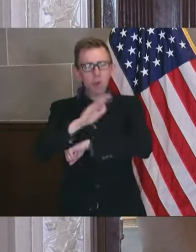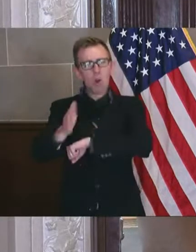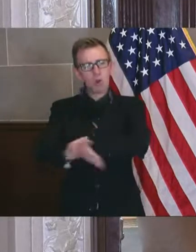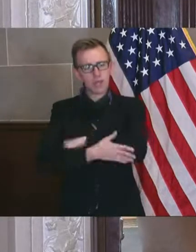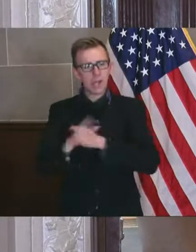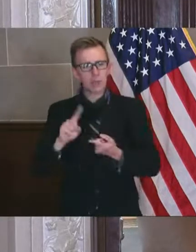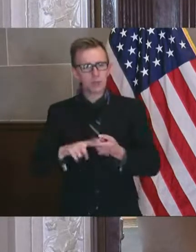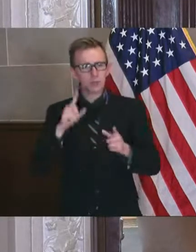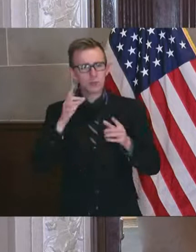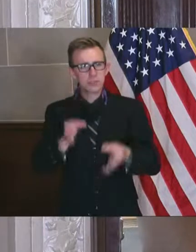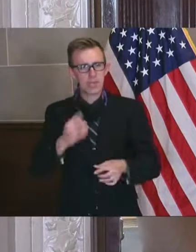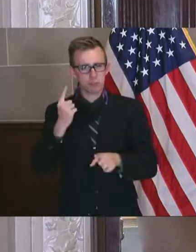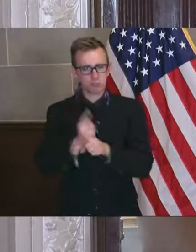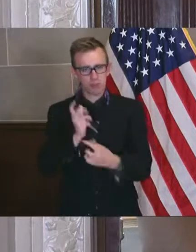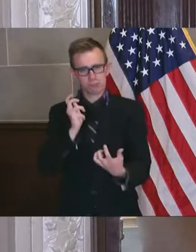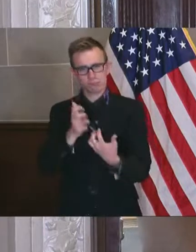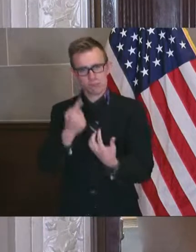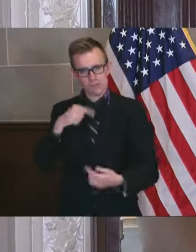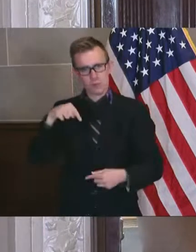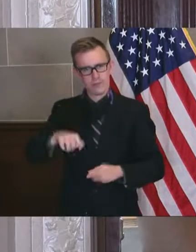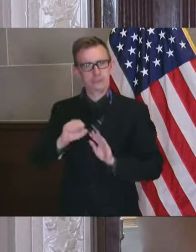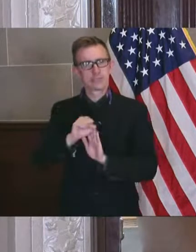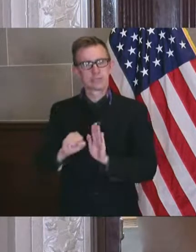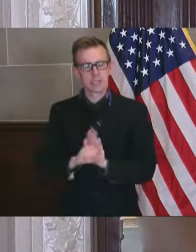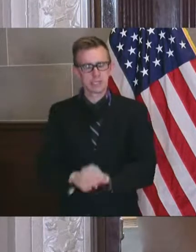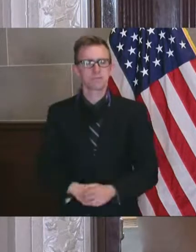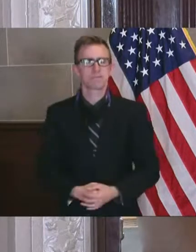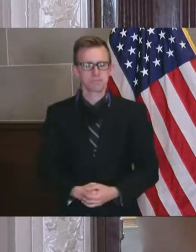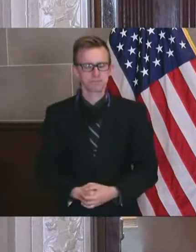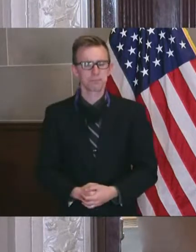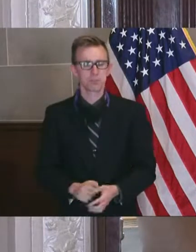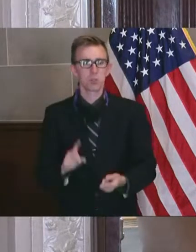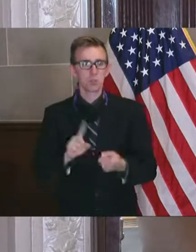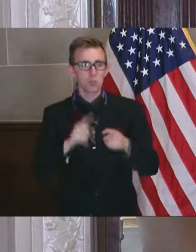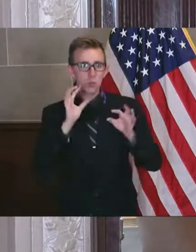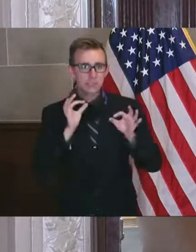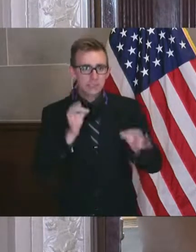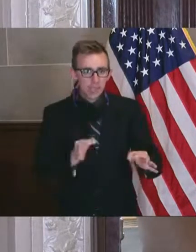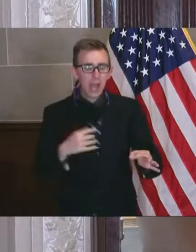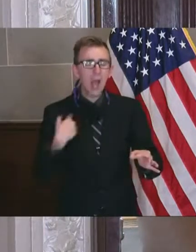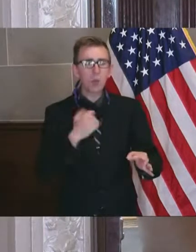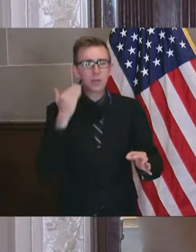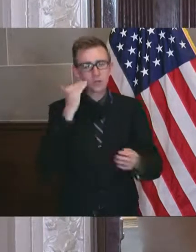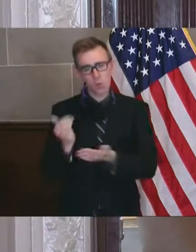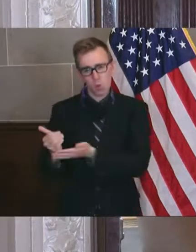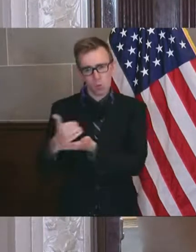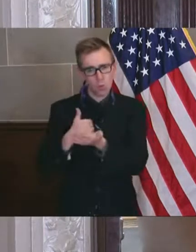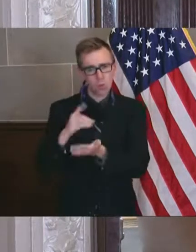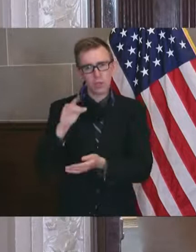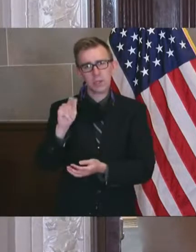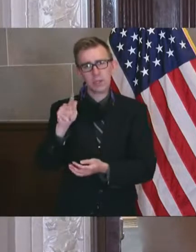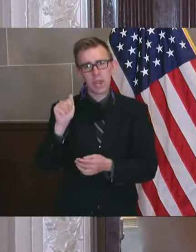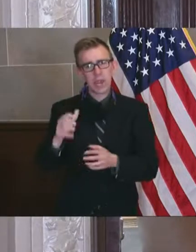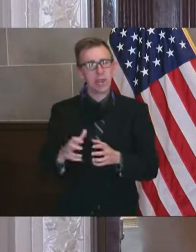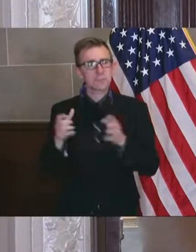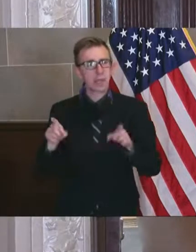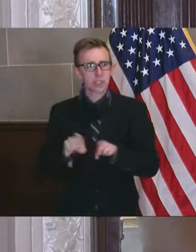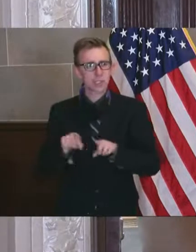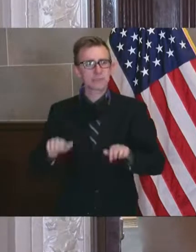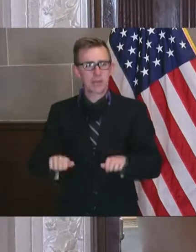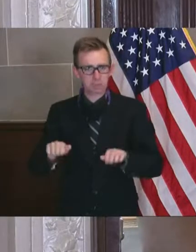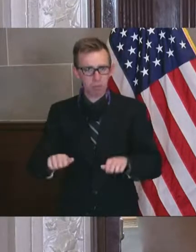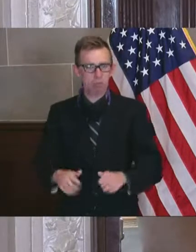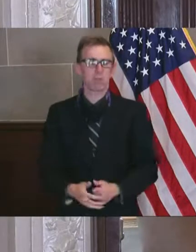for the people of this state. And to make those decisions, we need to know as much information as soon